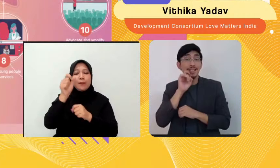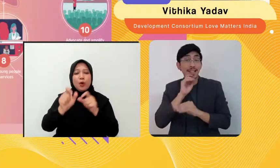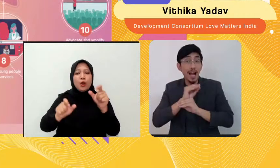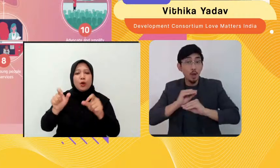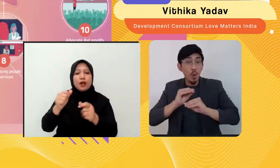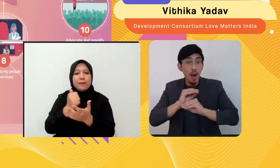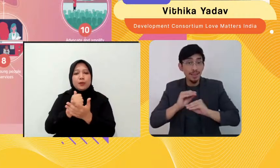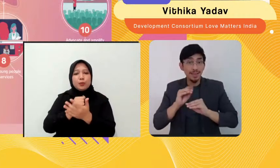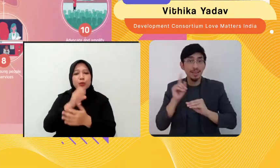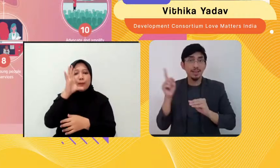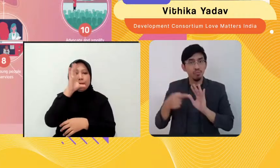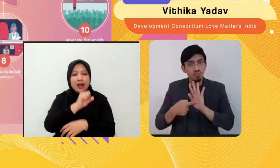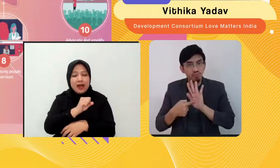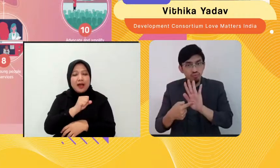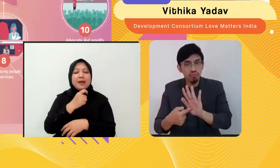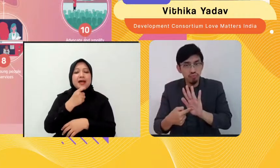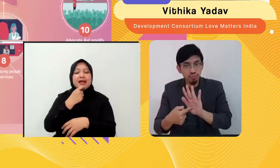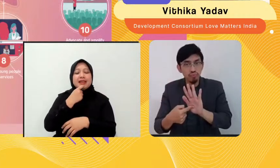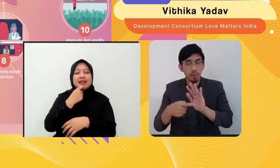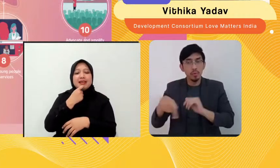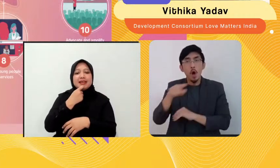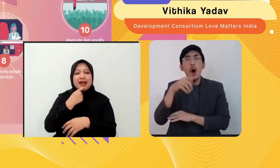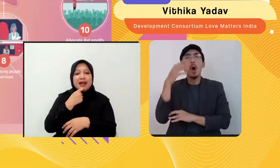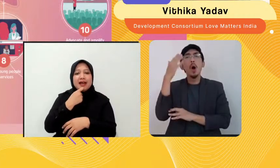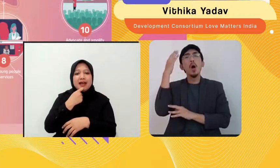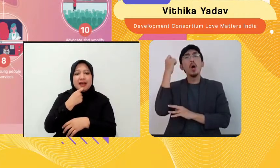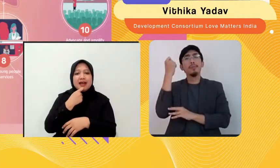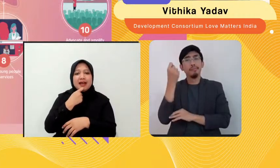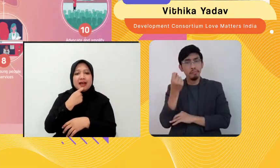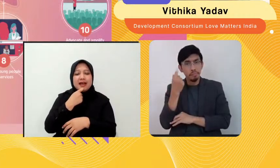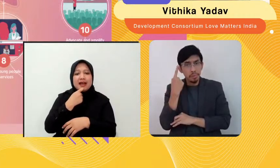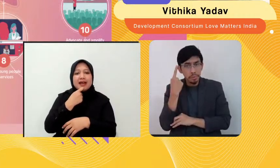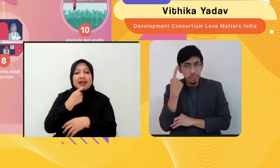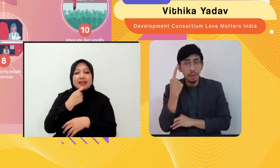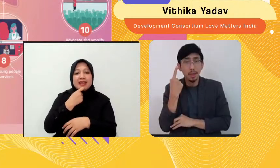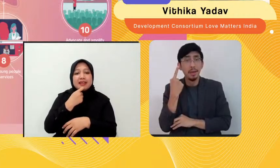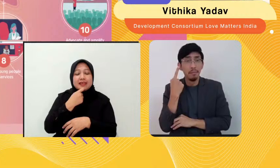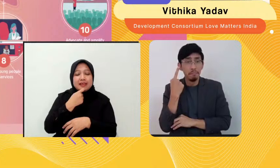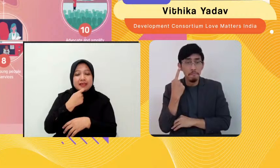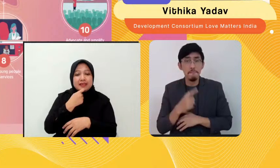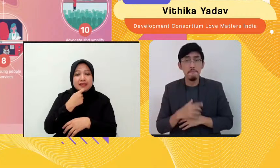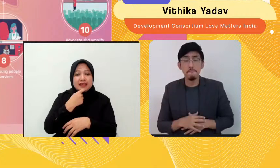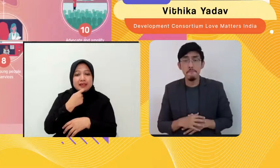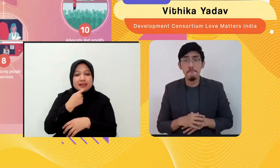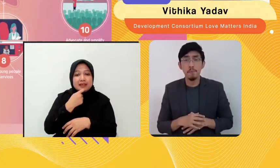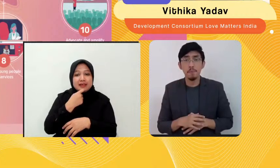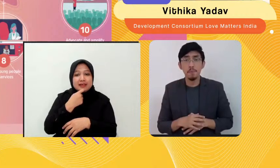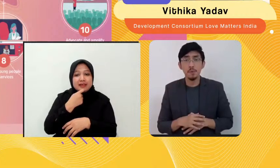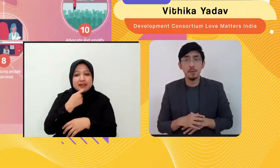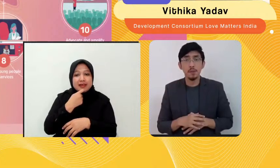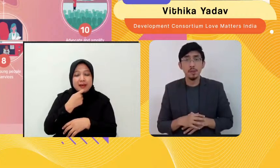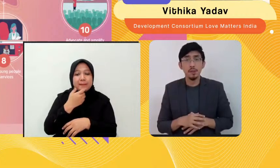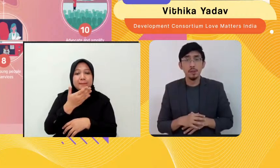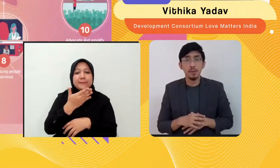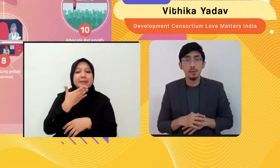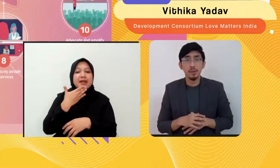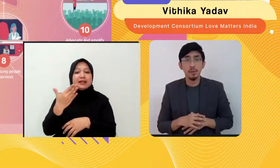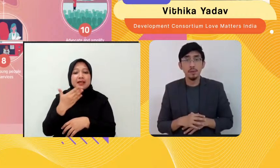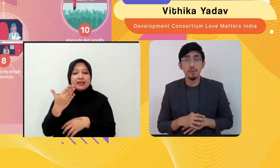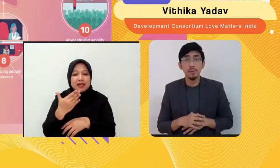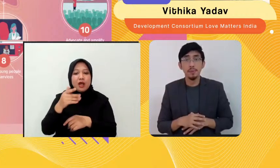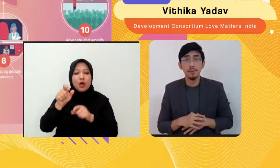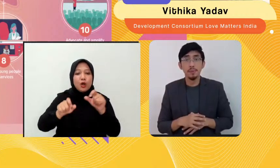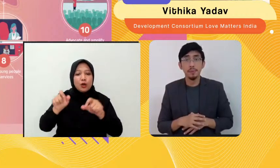perhaps how young people, what are the pathways that young people generally use, have adolescents use and have